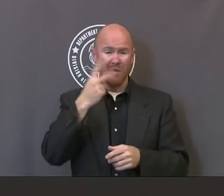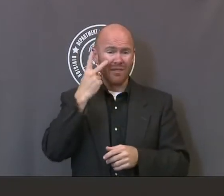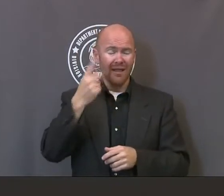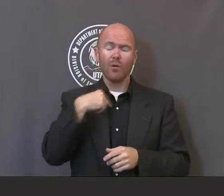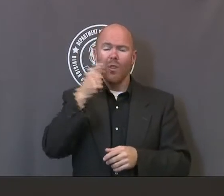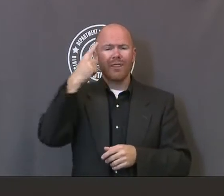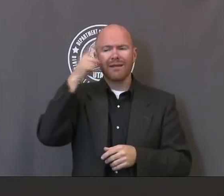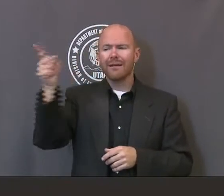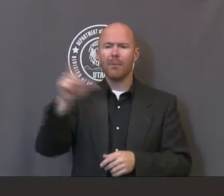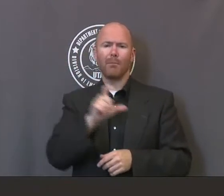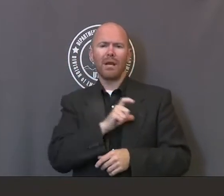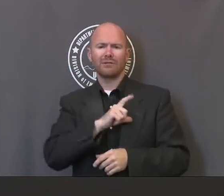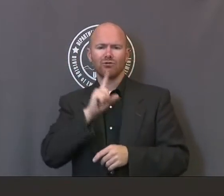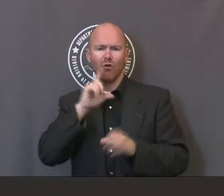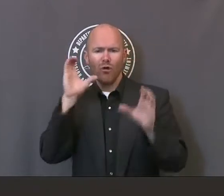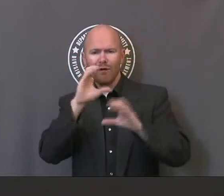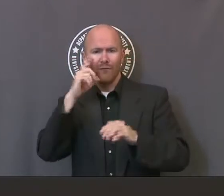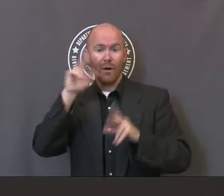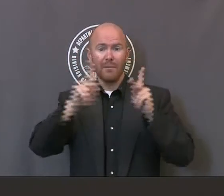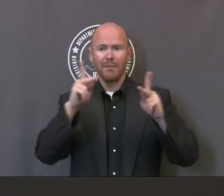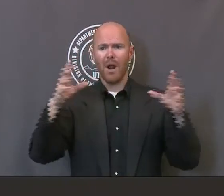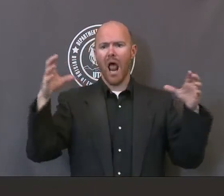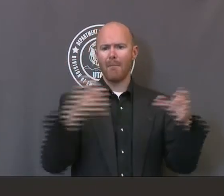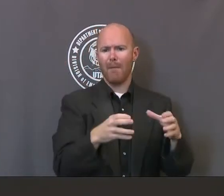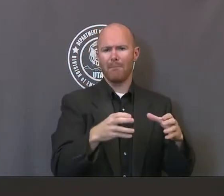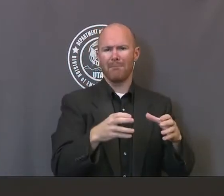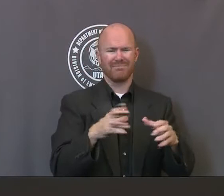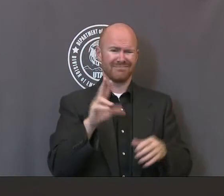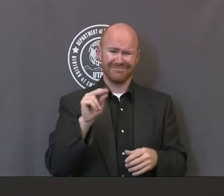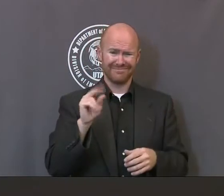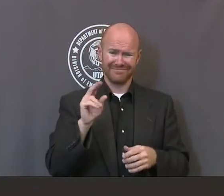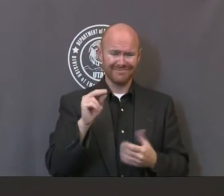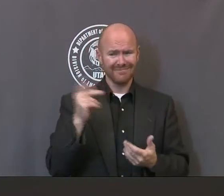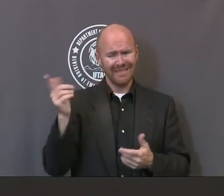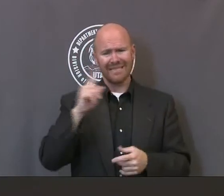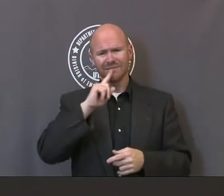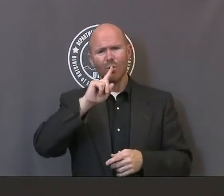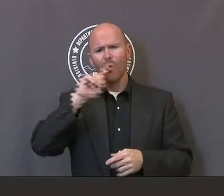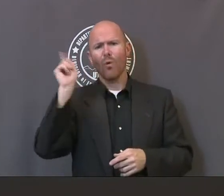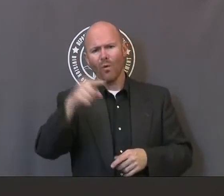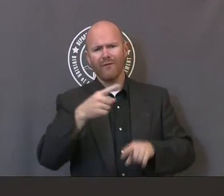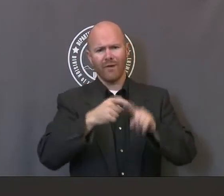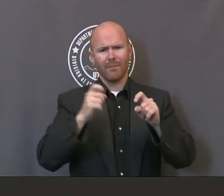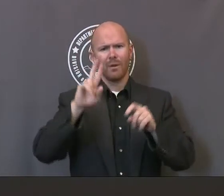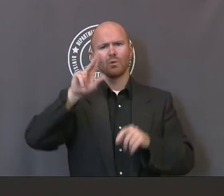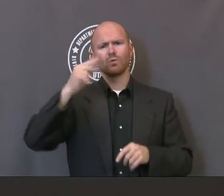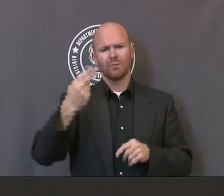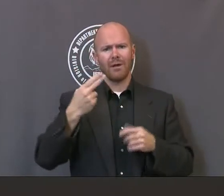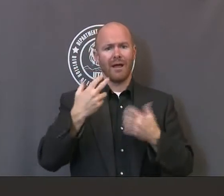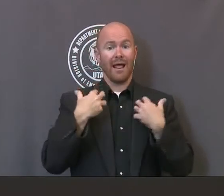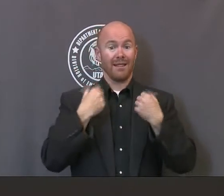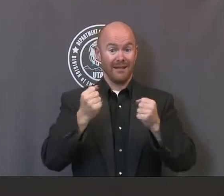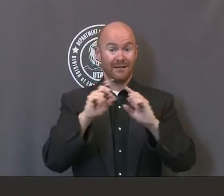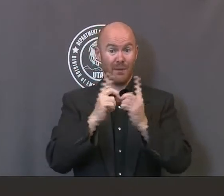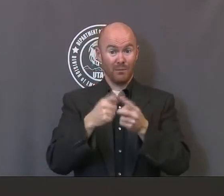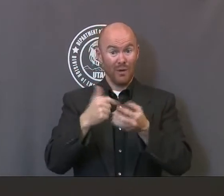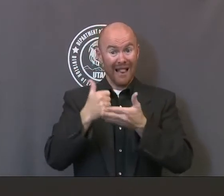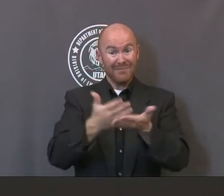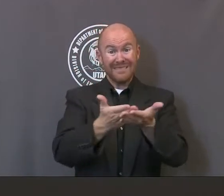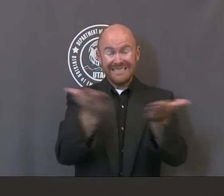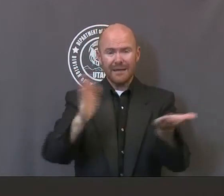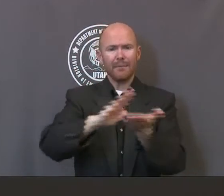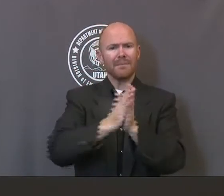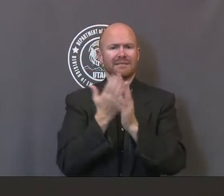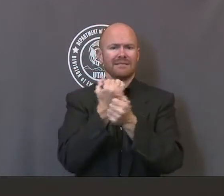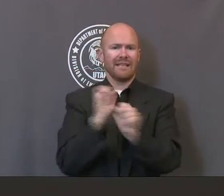for violators. It's a matter of it's an ordinance. It's an order from our Utah Health Department to help us all be safe and